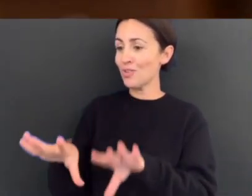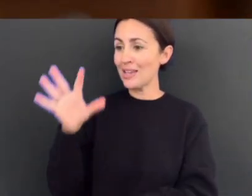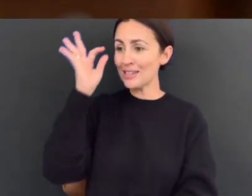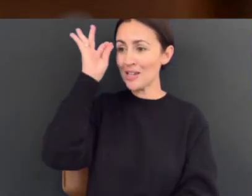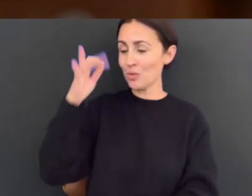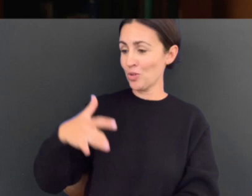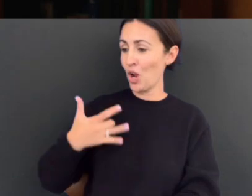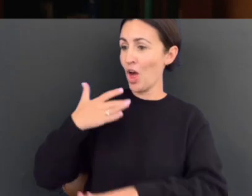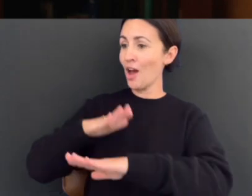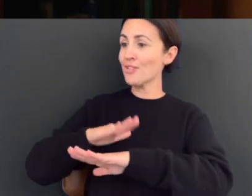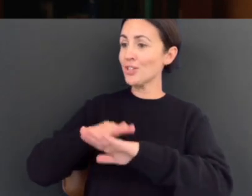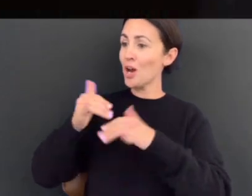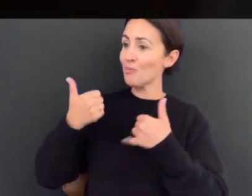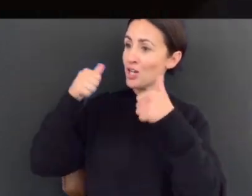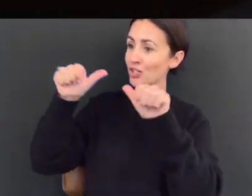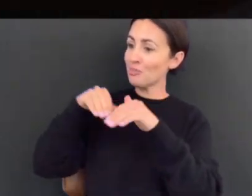Thank you, Michael.